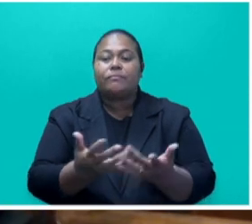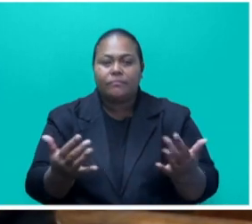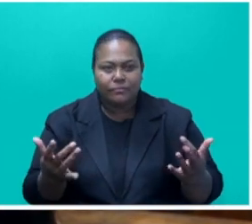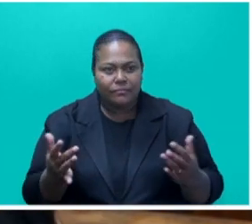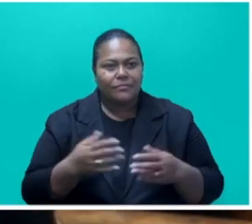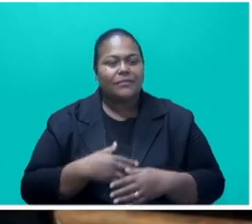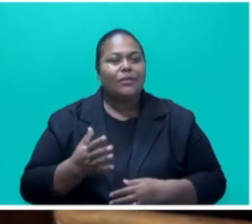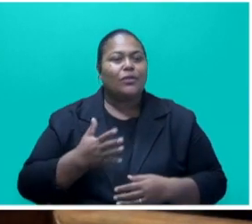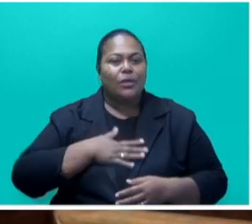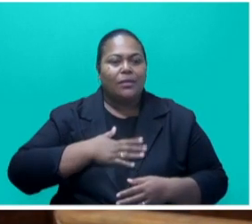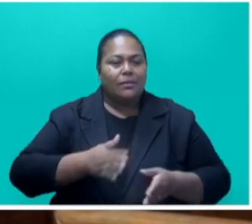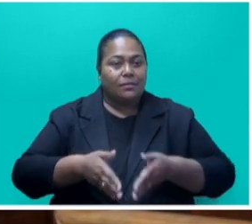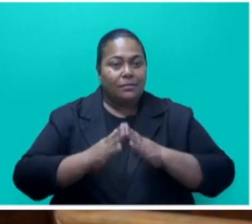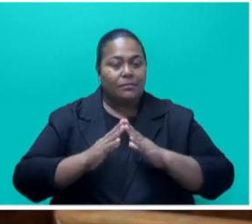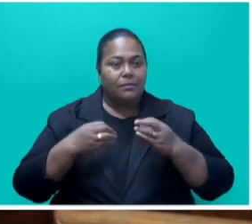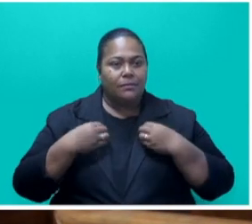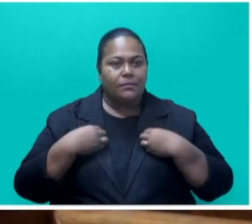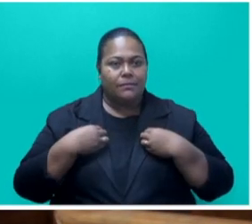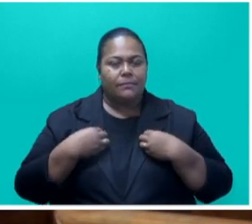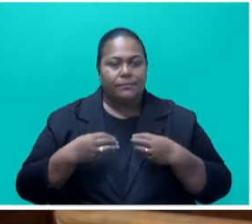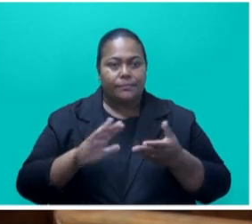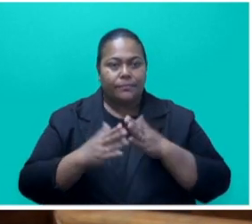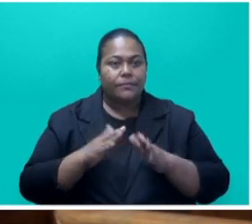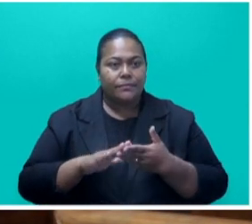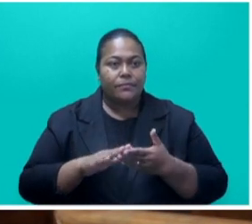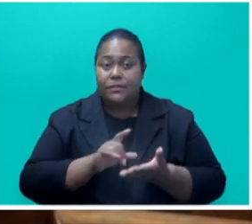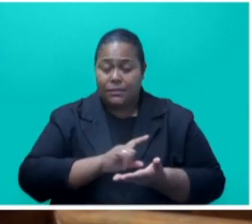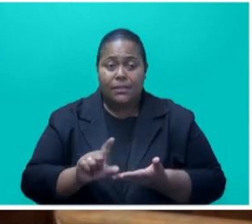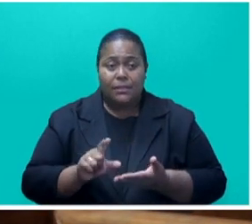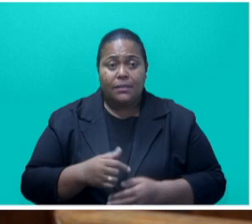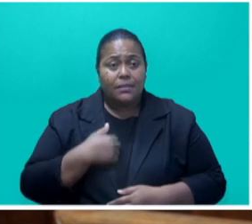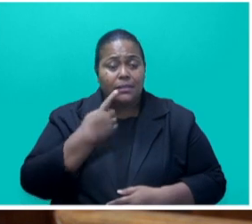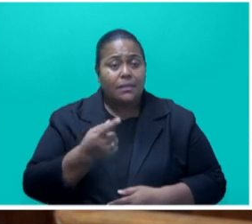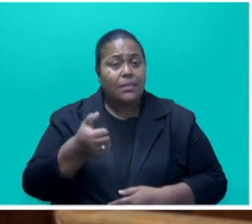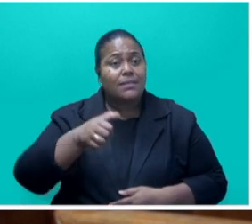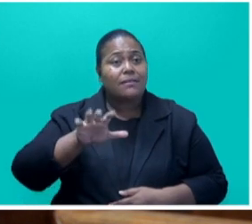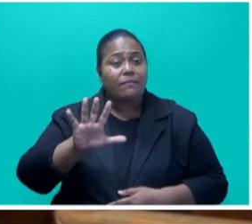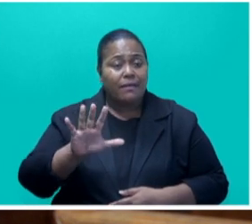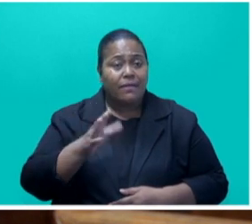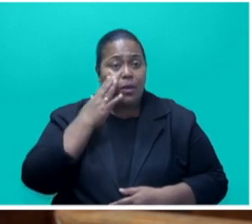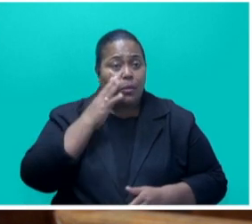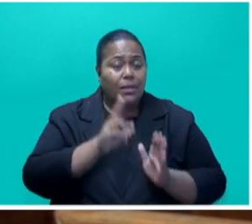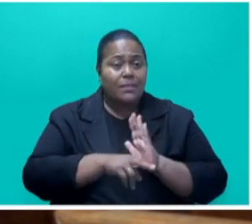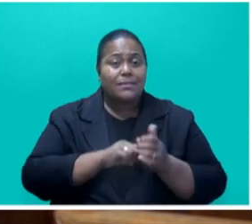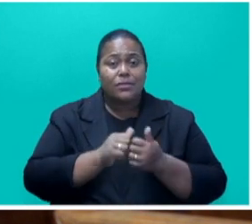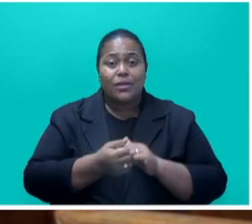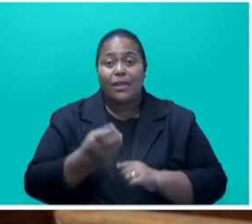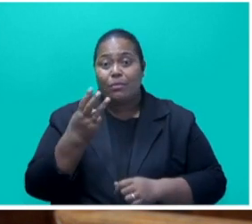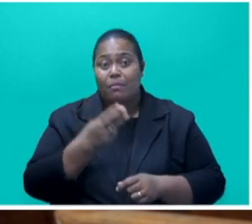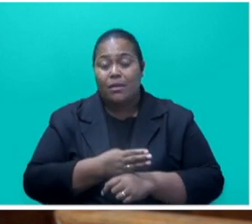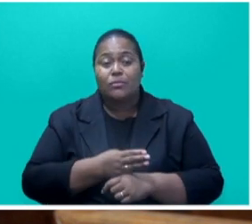clear. And like I said, 65 awareness sessions in 3 months is not a